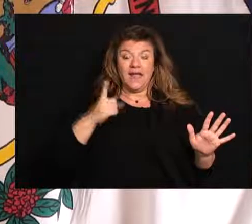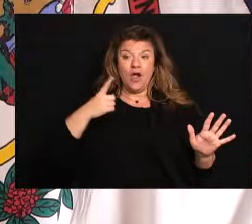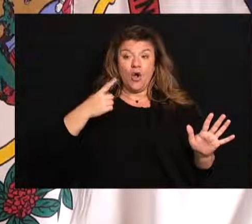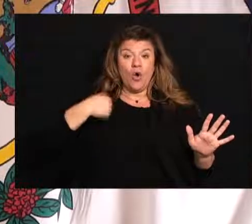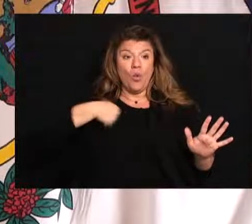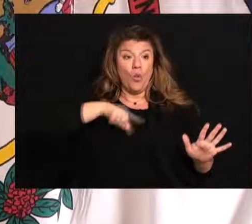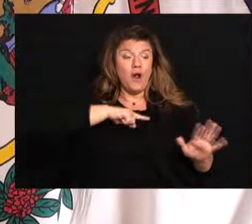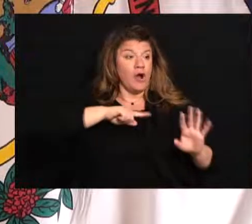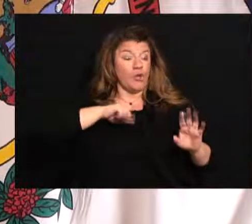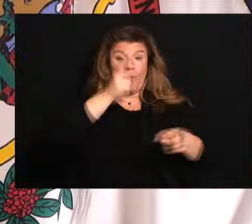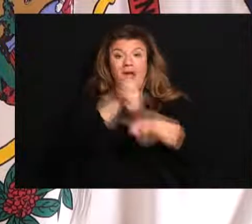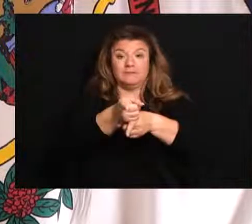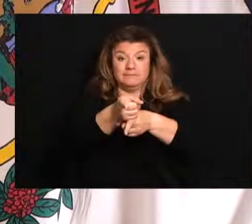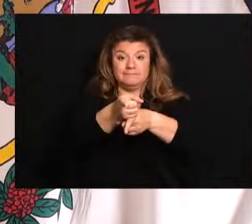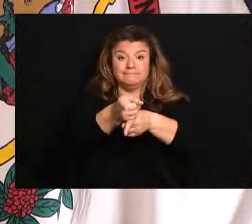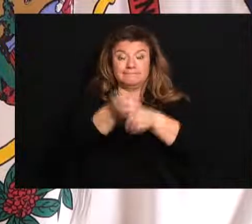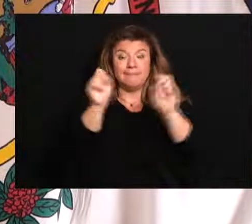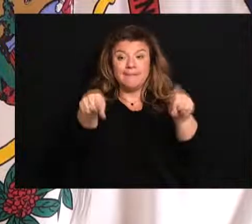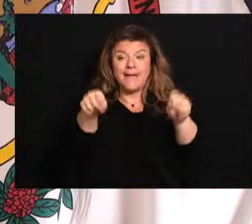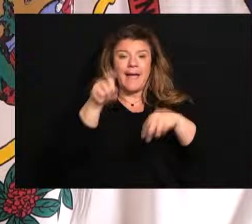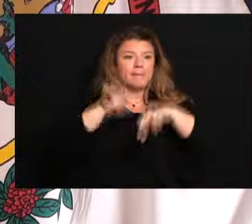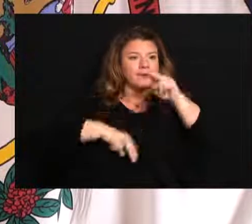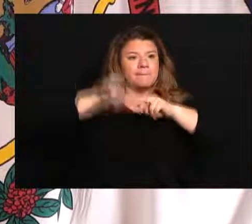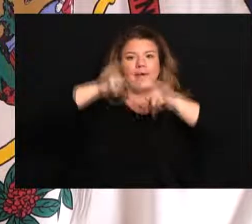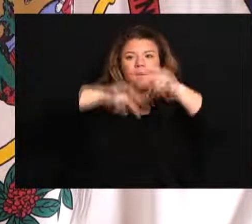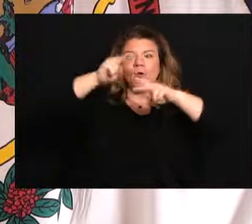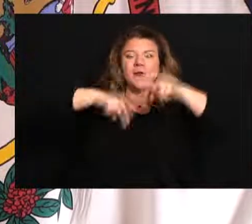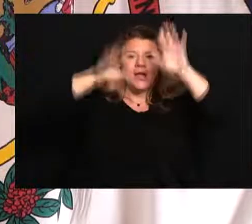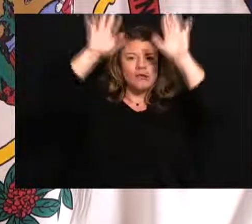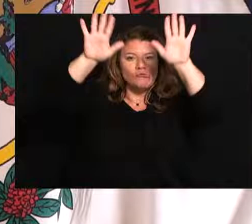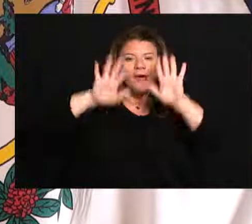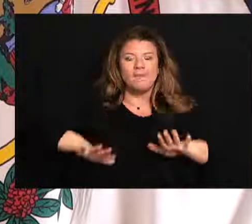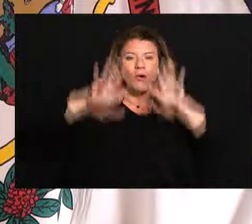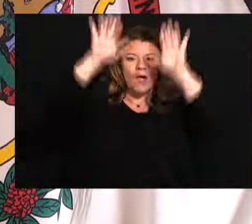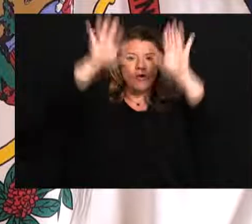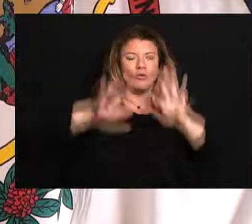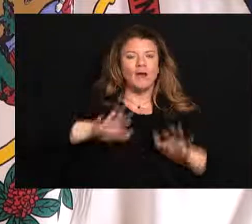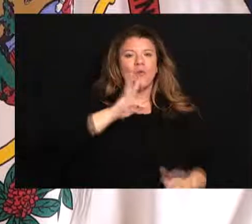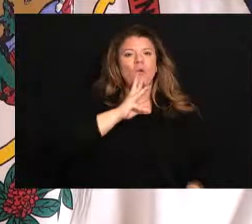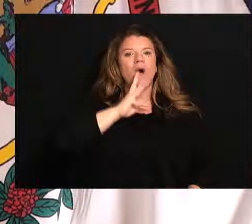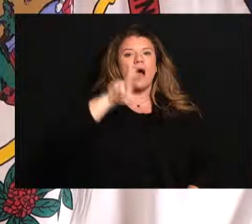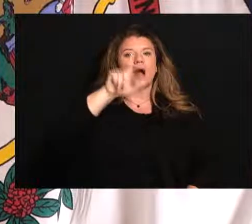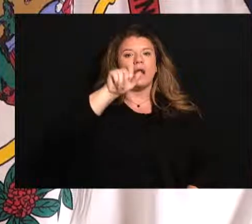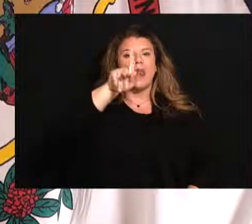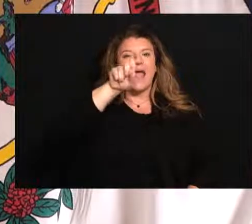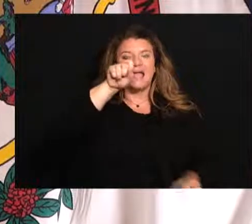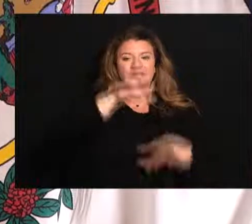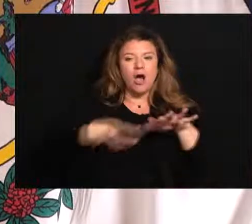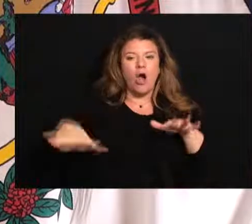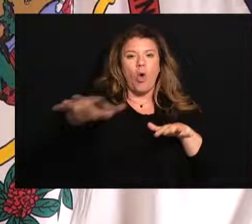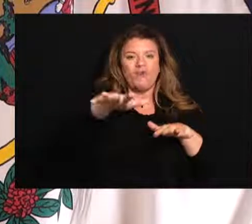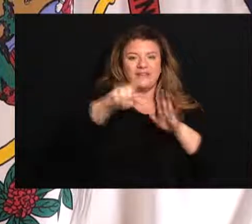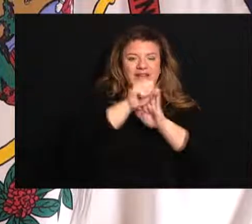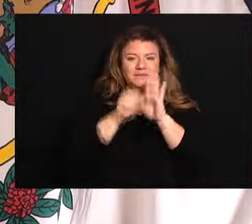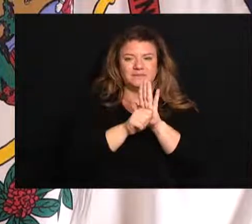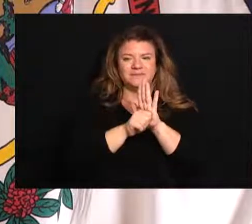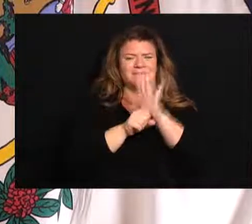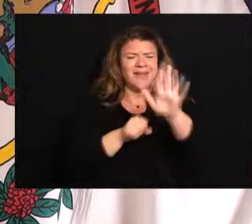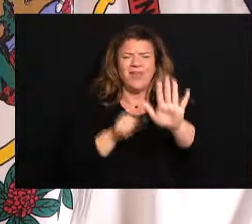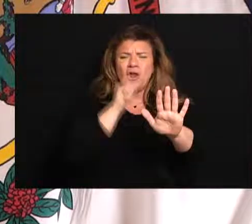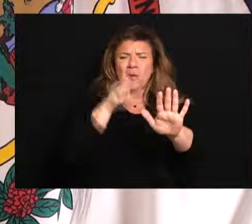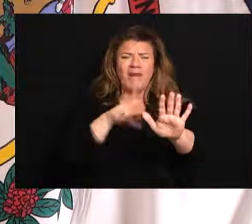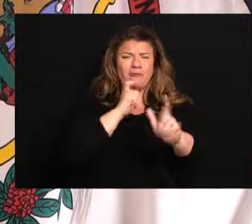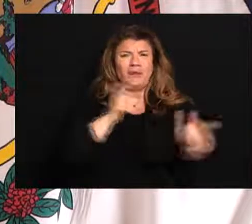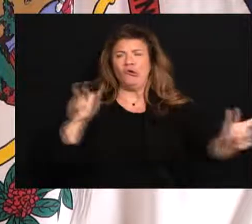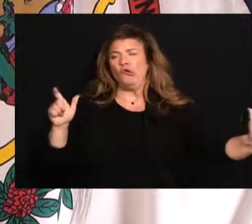to build all kinds of incredible, incredible lakes across the state. They don't have to be gigantic